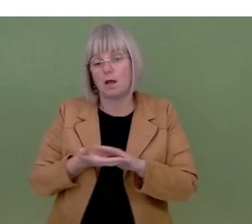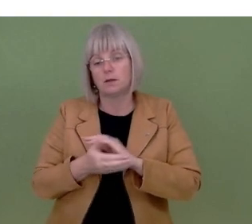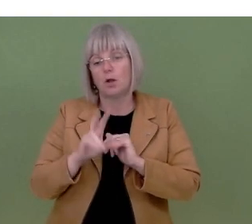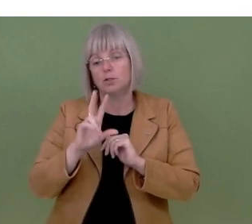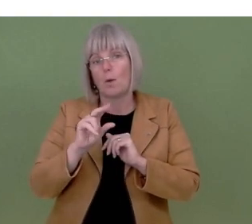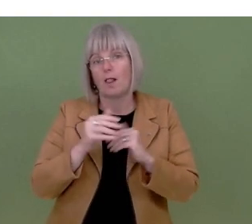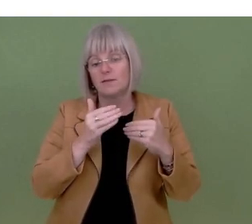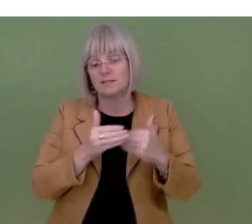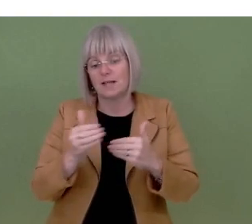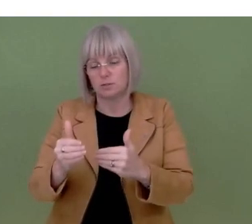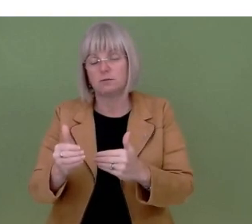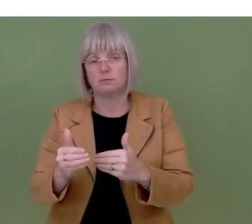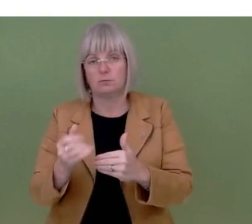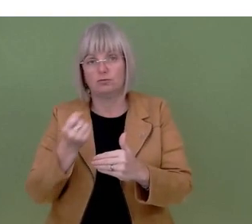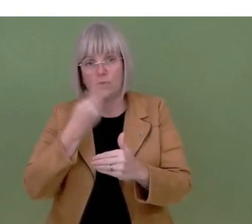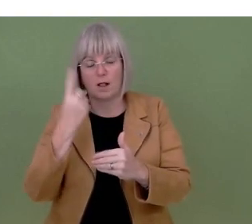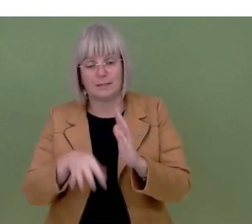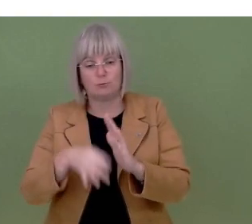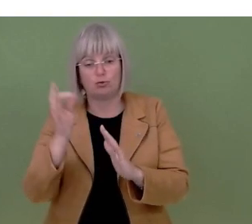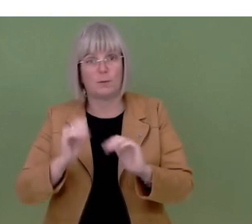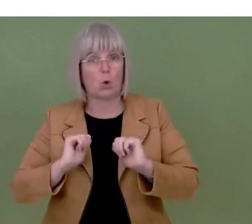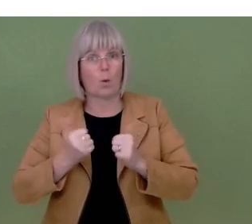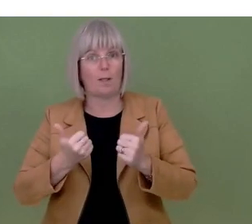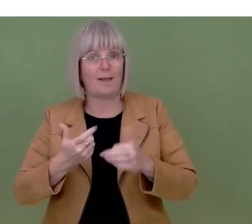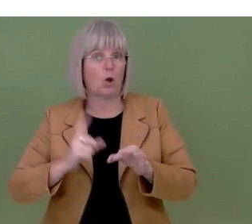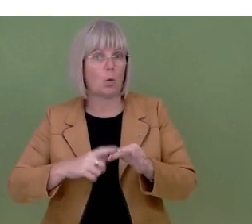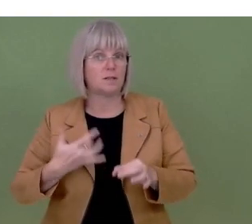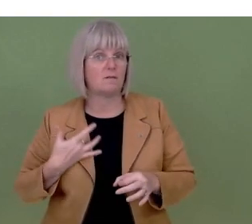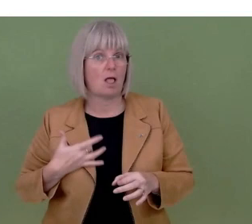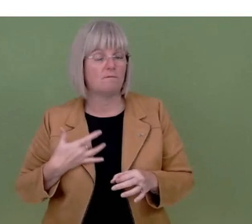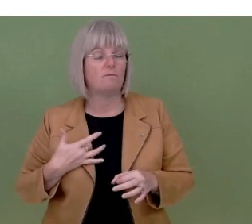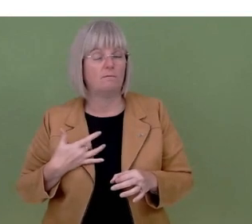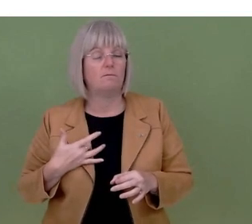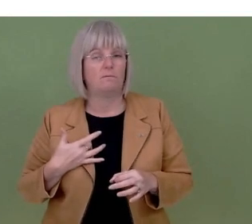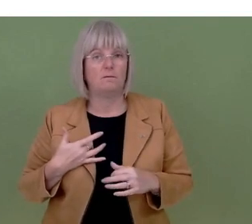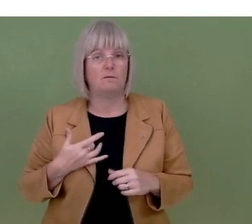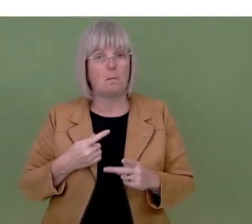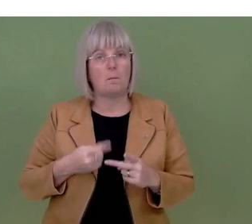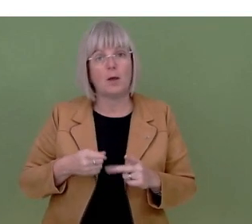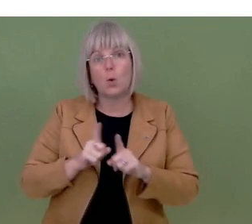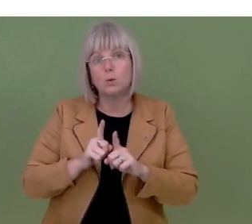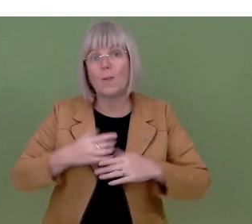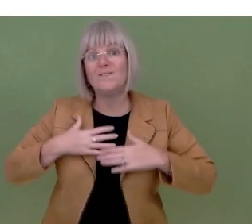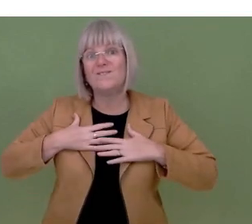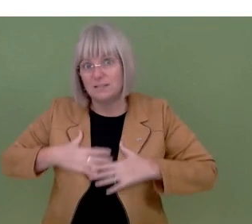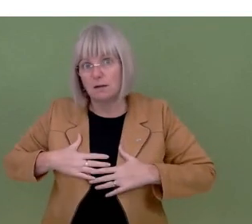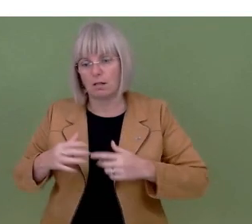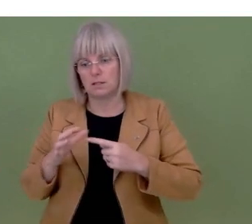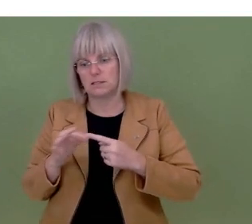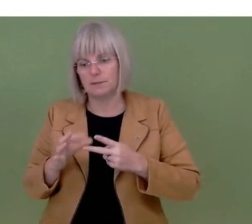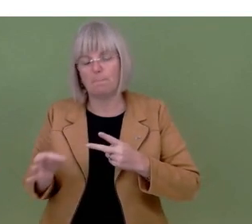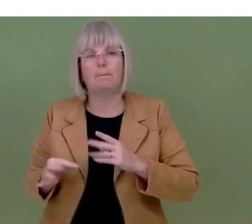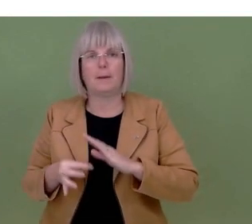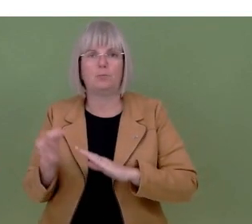significant improvement in well-being and quality of life, but also in the physical symptoms themselves, which was crucial, we